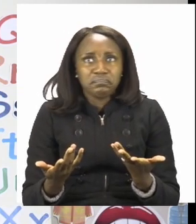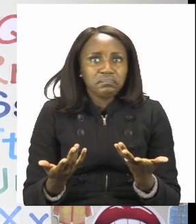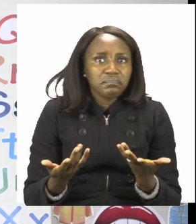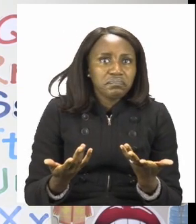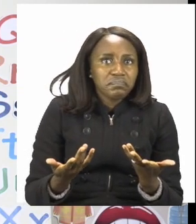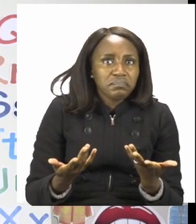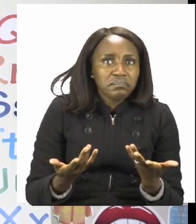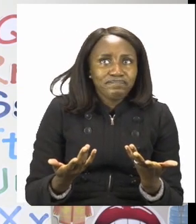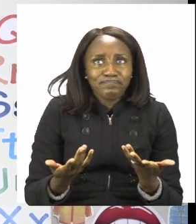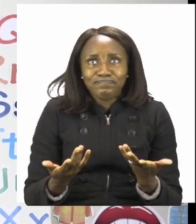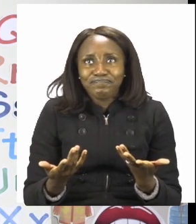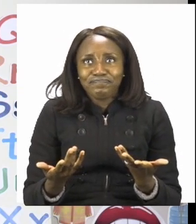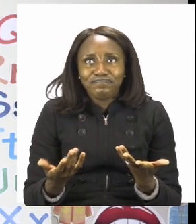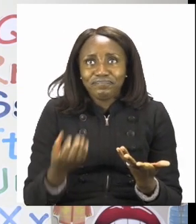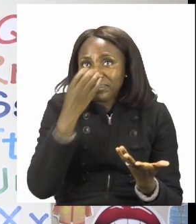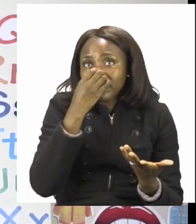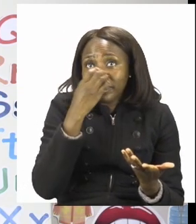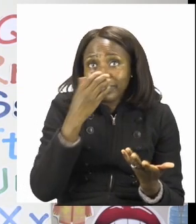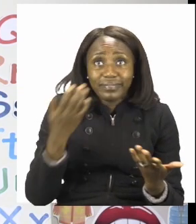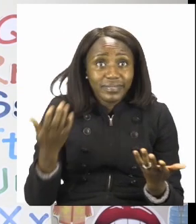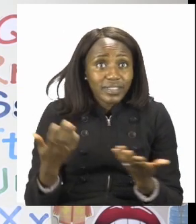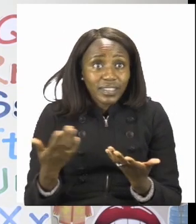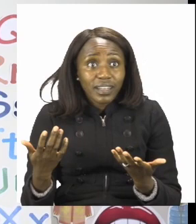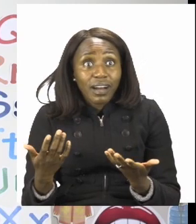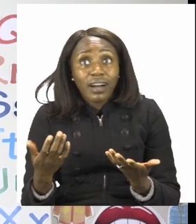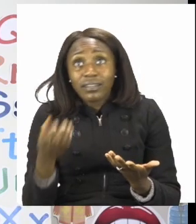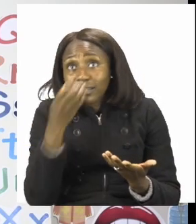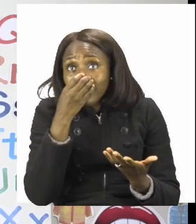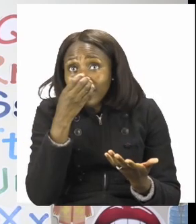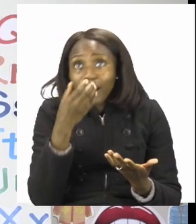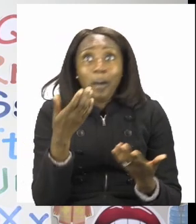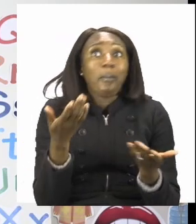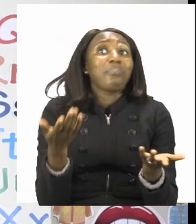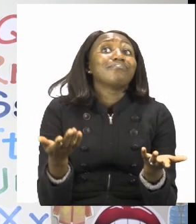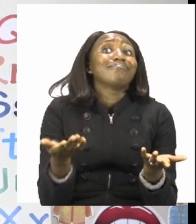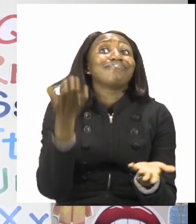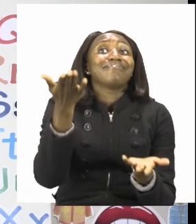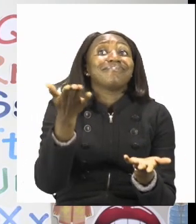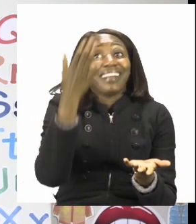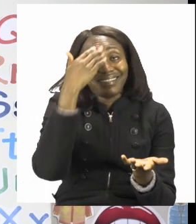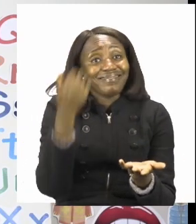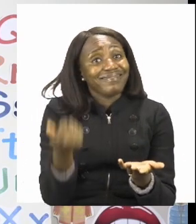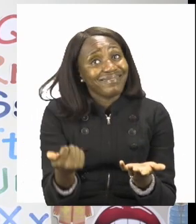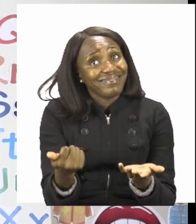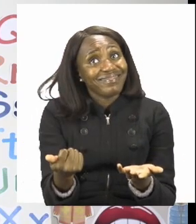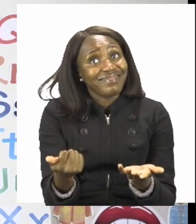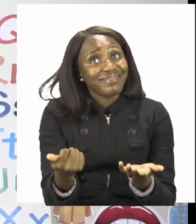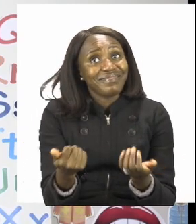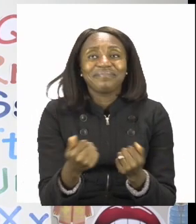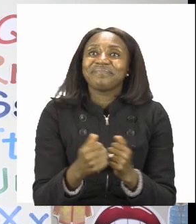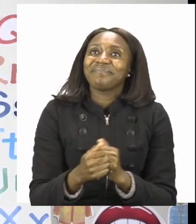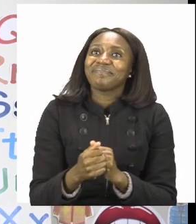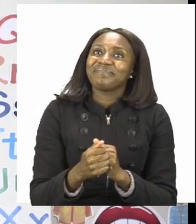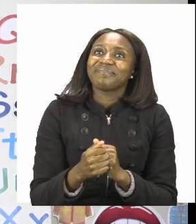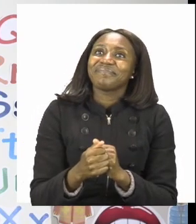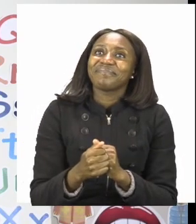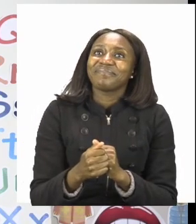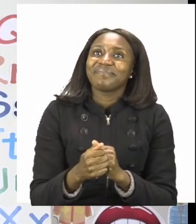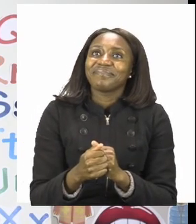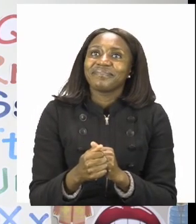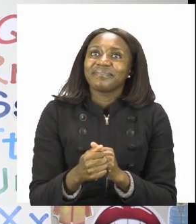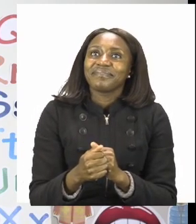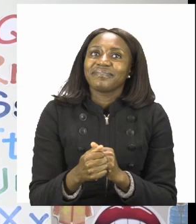waiting for us to finish. Zoshi! Oh, there he is. Hello,